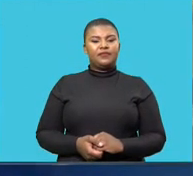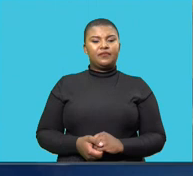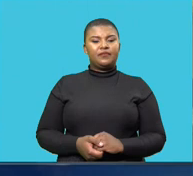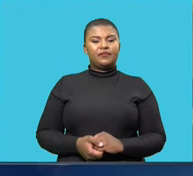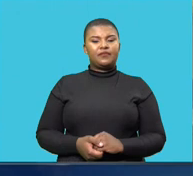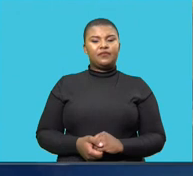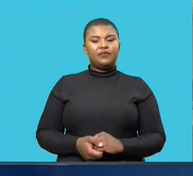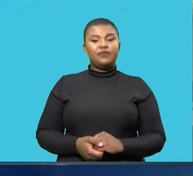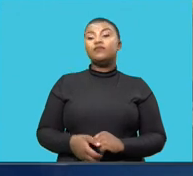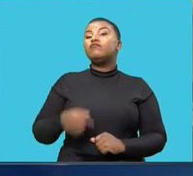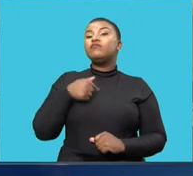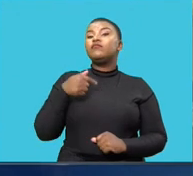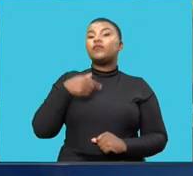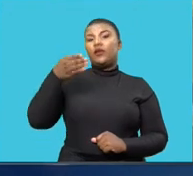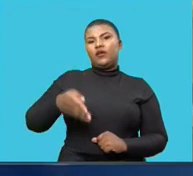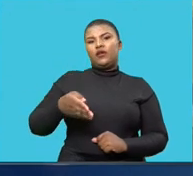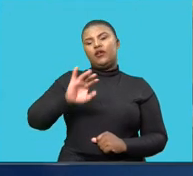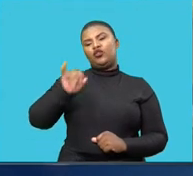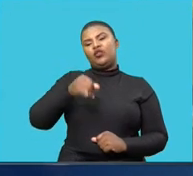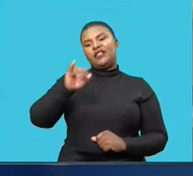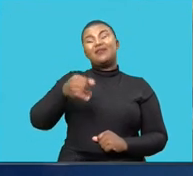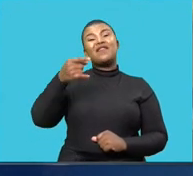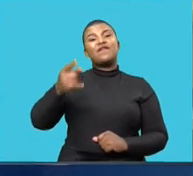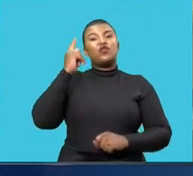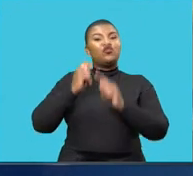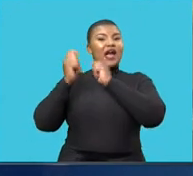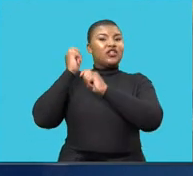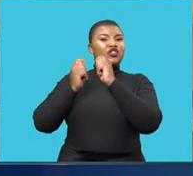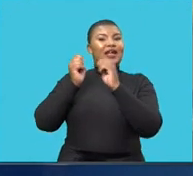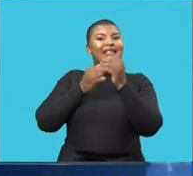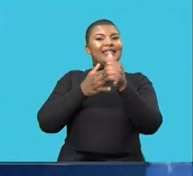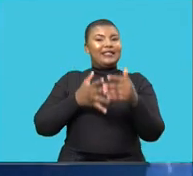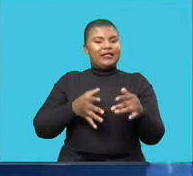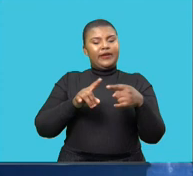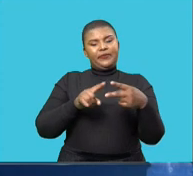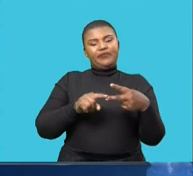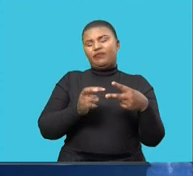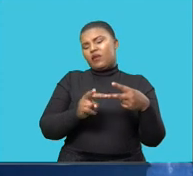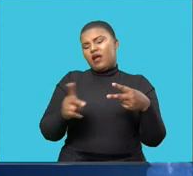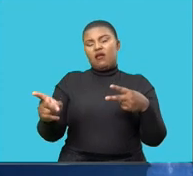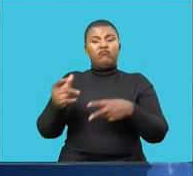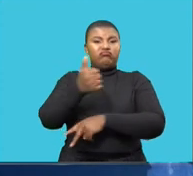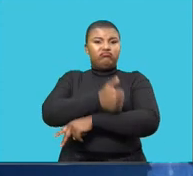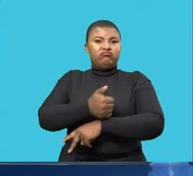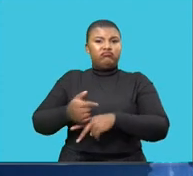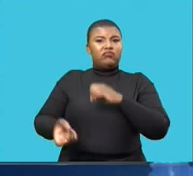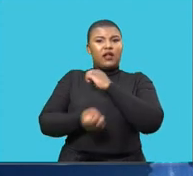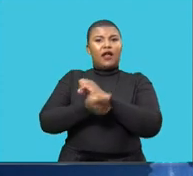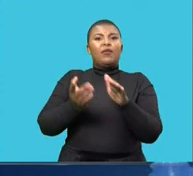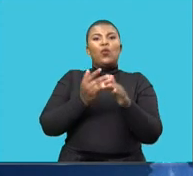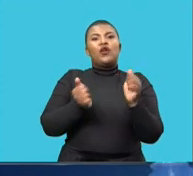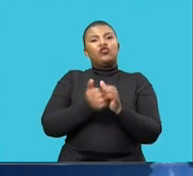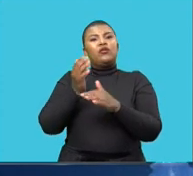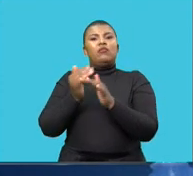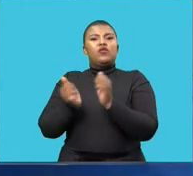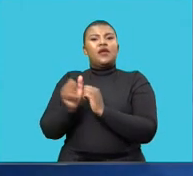We are here in Johannesburg, where the Congress of Traditional Leaders of South Africa, together with other stakeholders, are hosting a workshop, you know, just